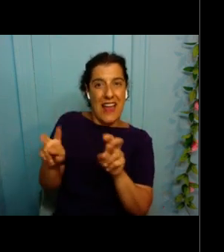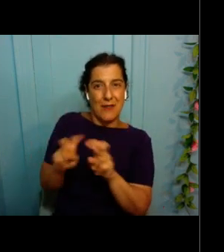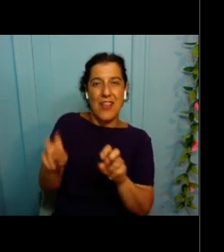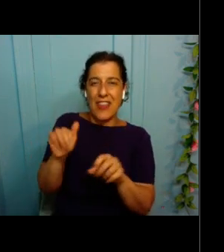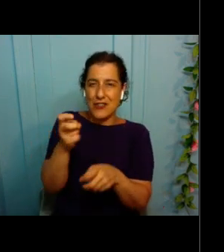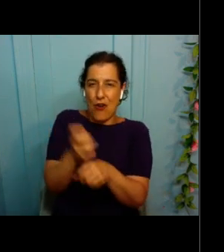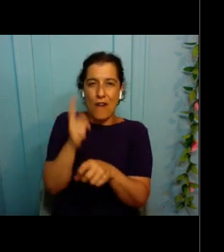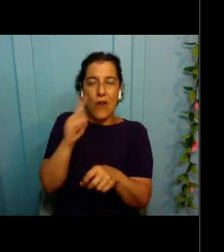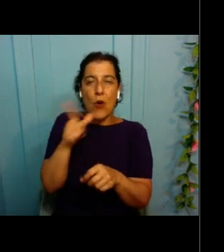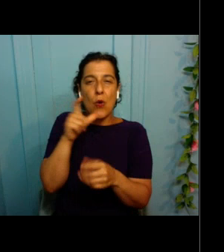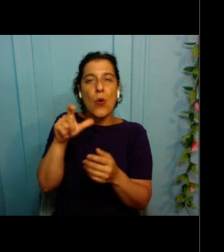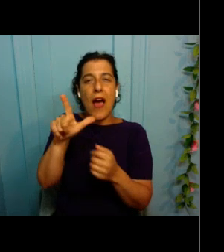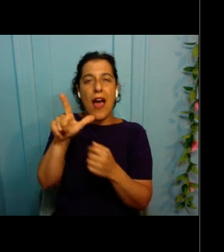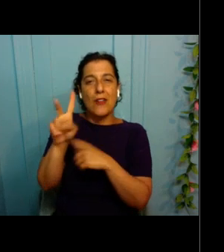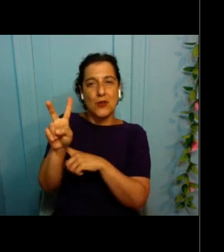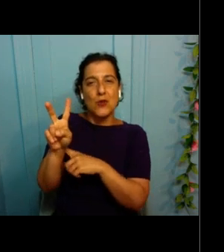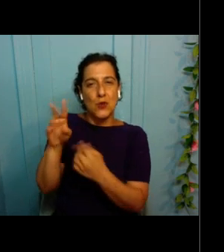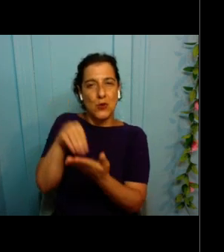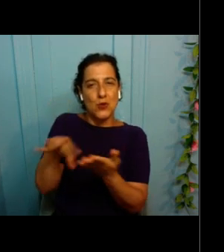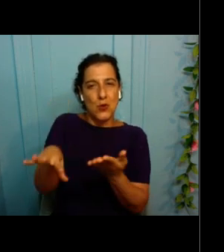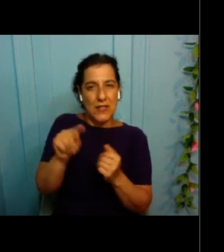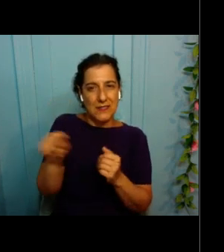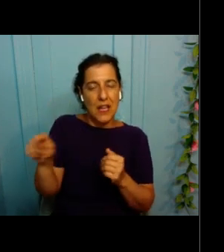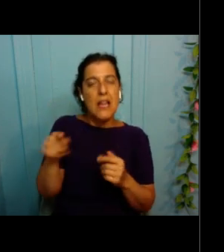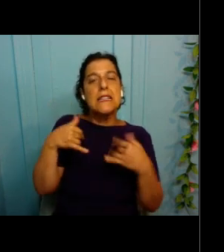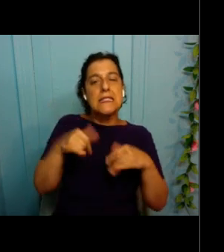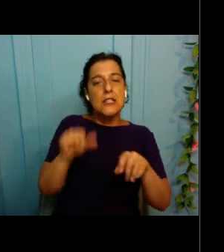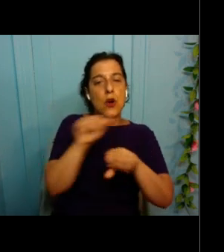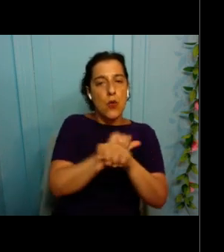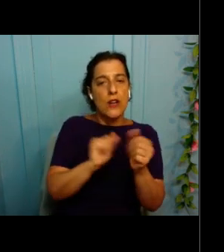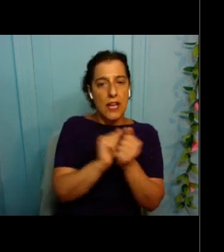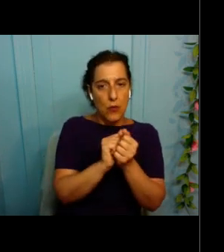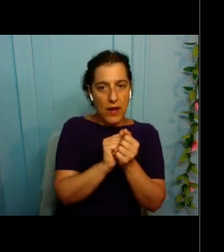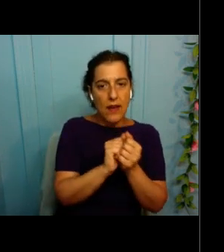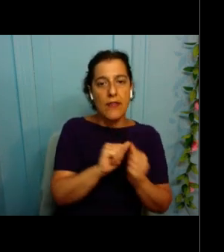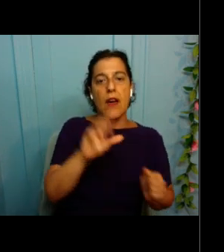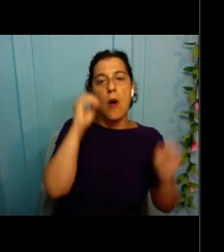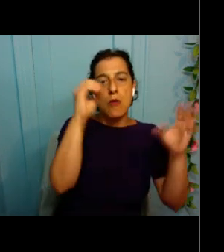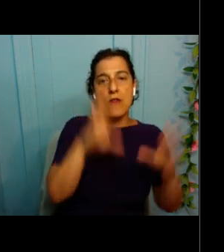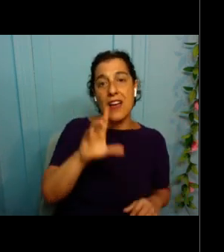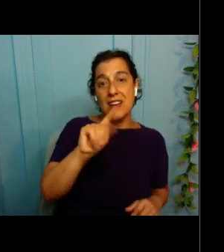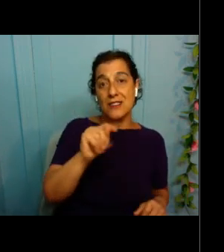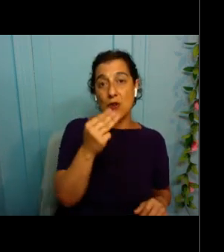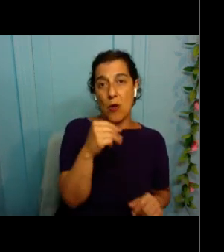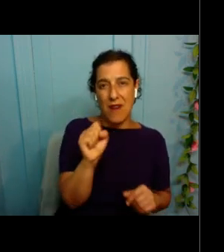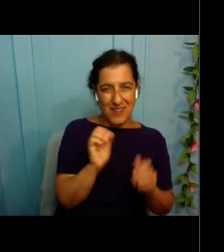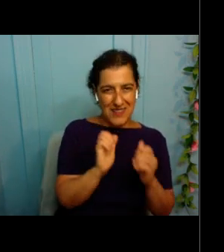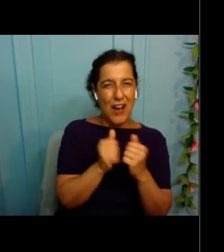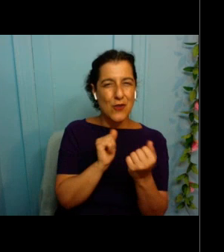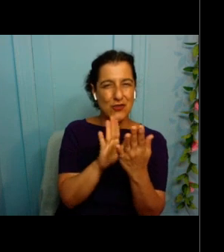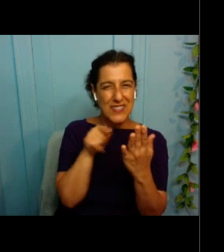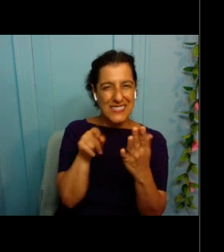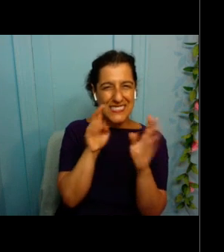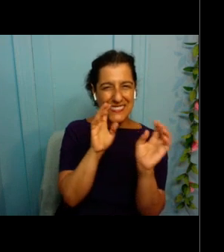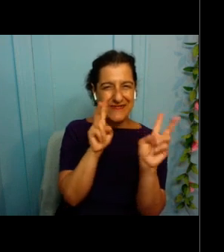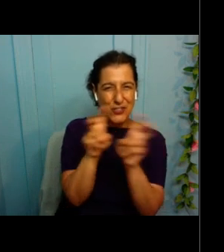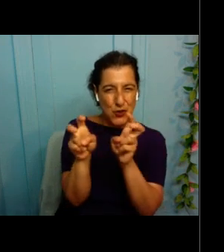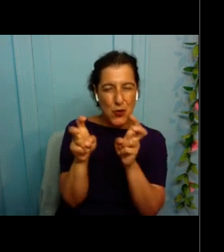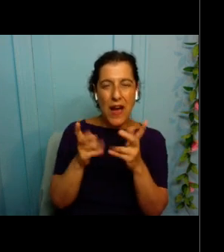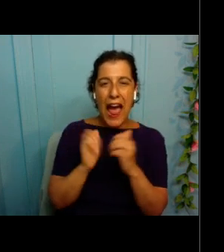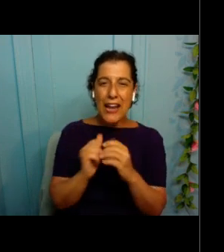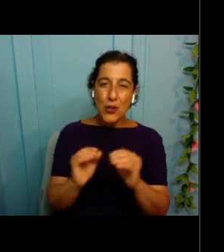learners. We're still working with Professor Guillaume Thomas on how to address this issue. How do you teach semantics